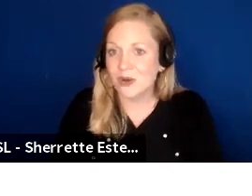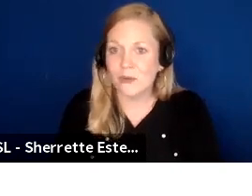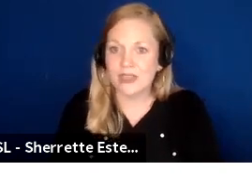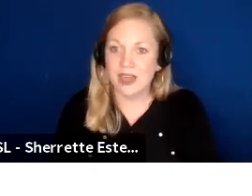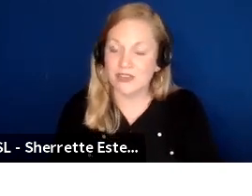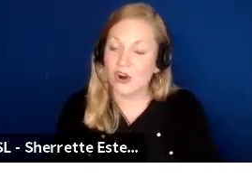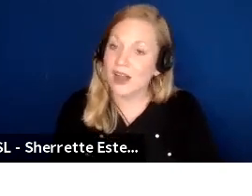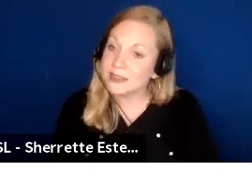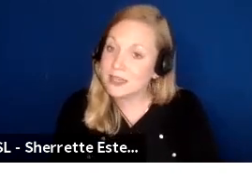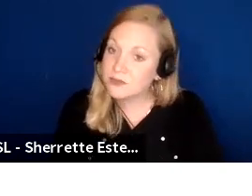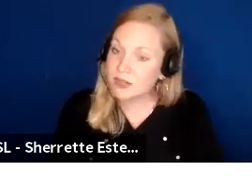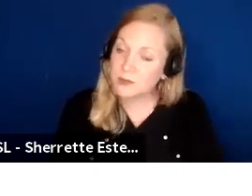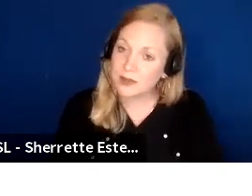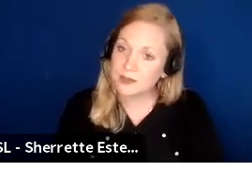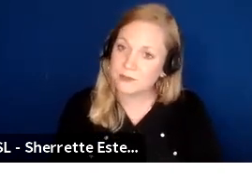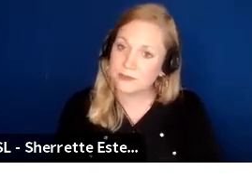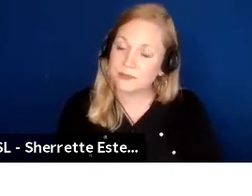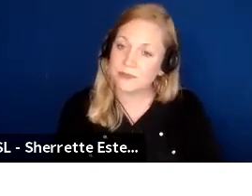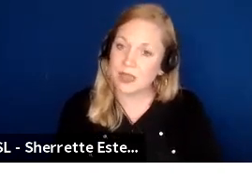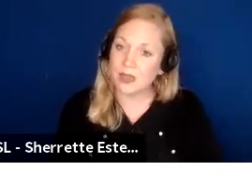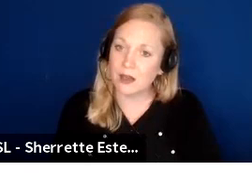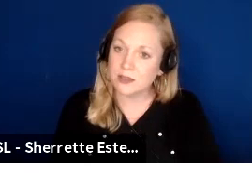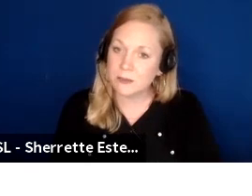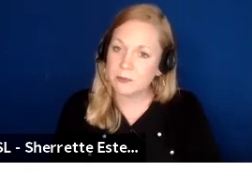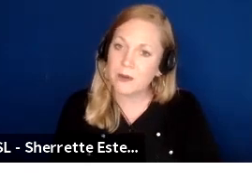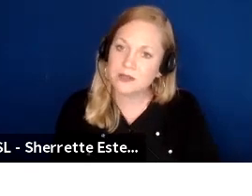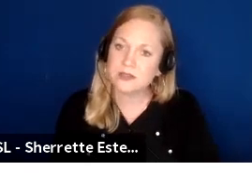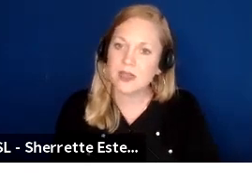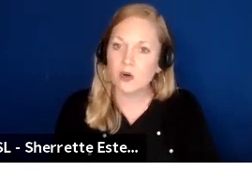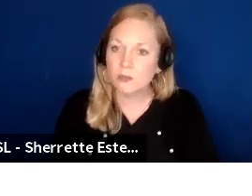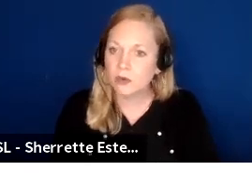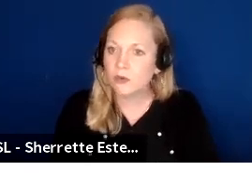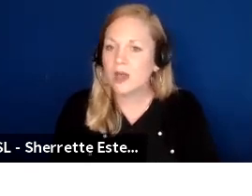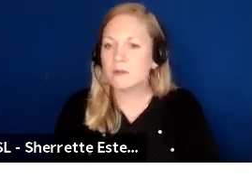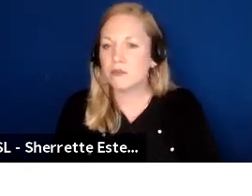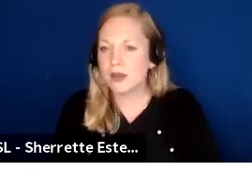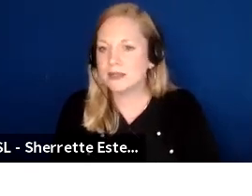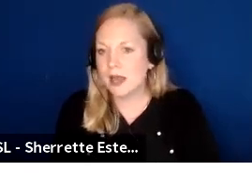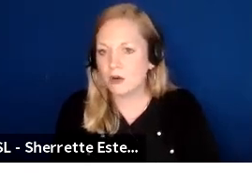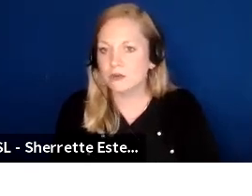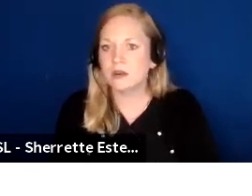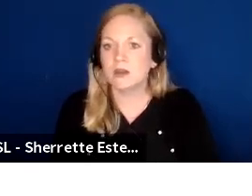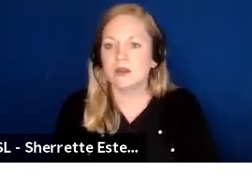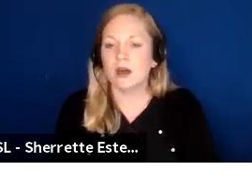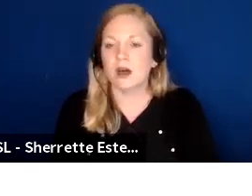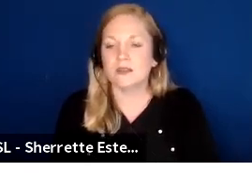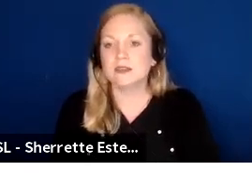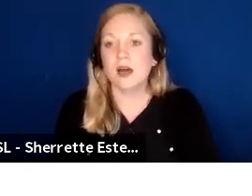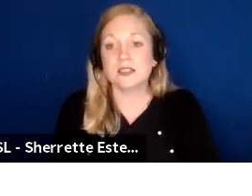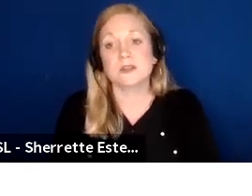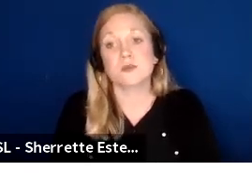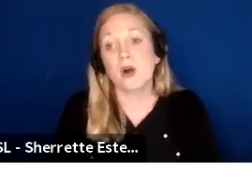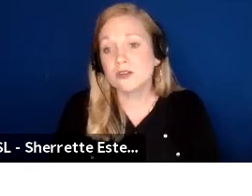I know that there are guidelines for DeafSpace and that concept, but to help you break down